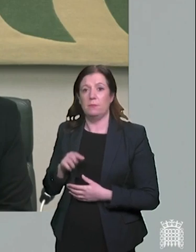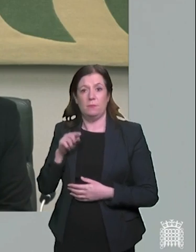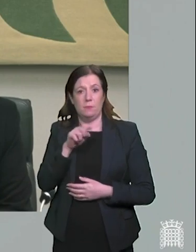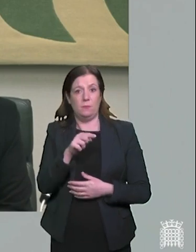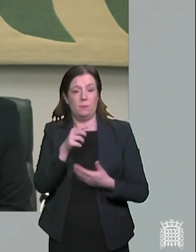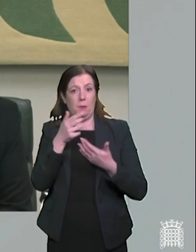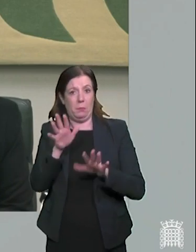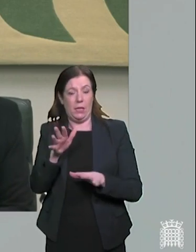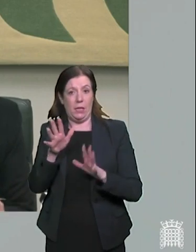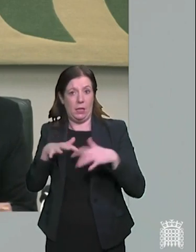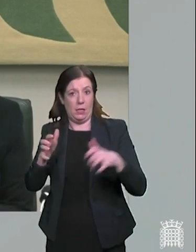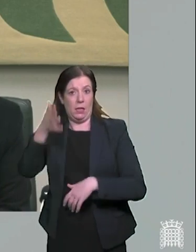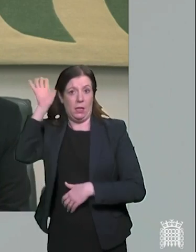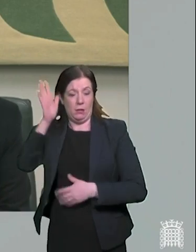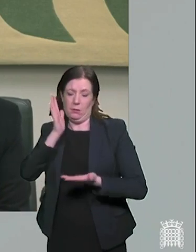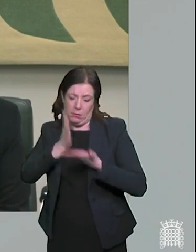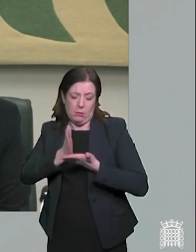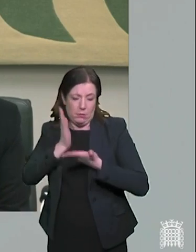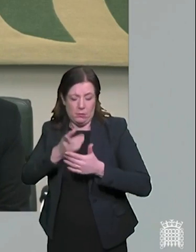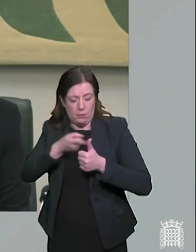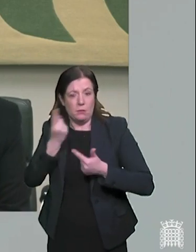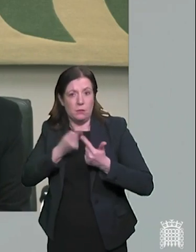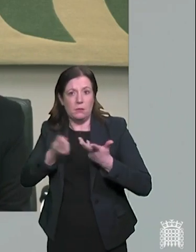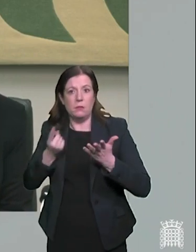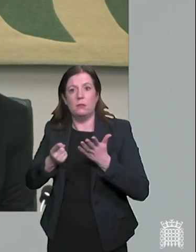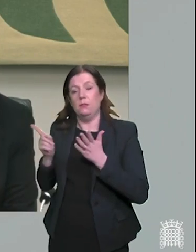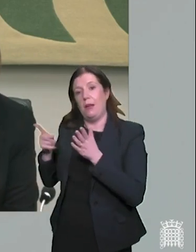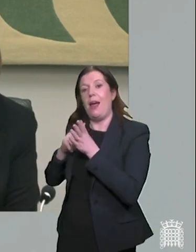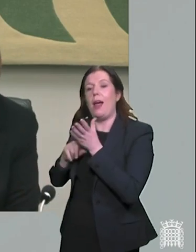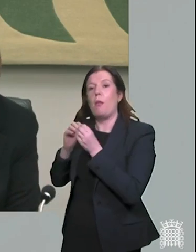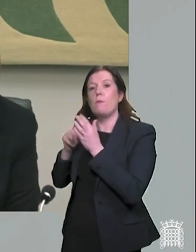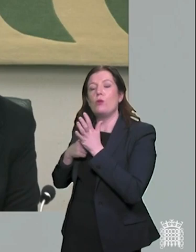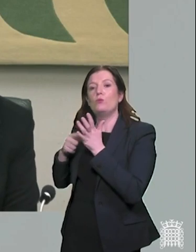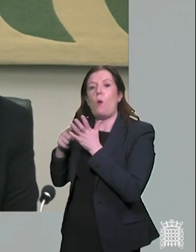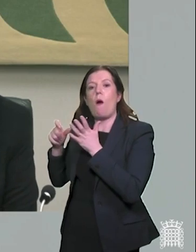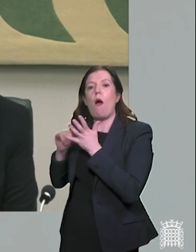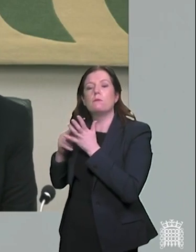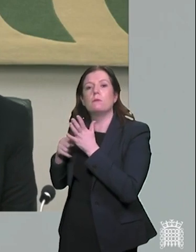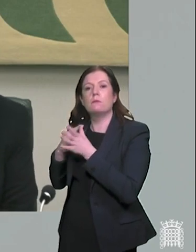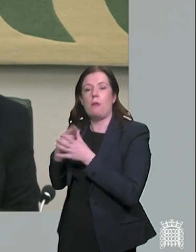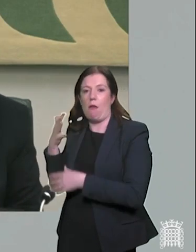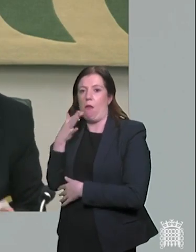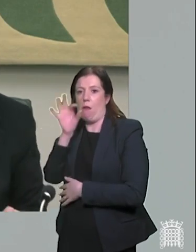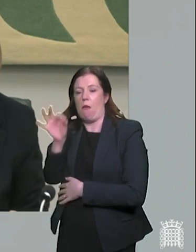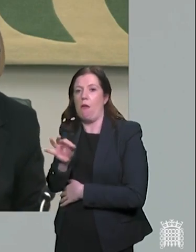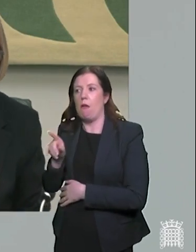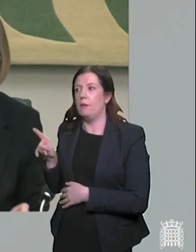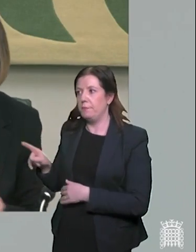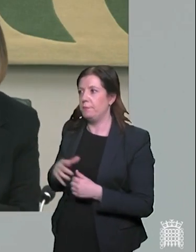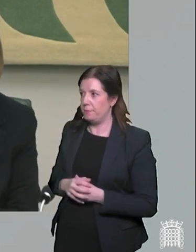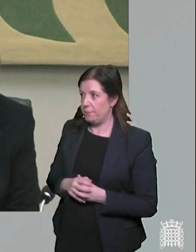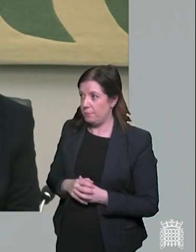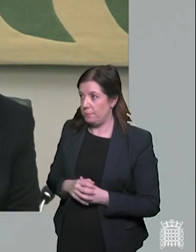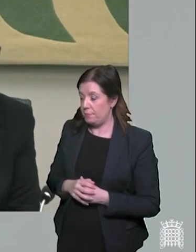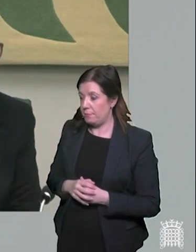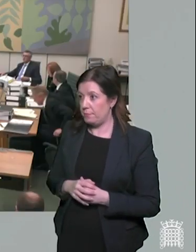on numerous occasions? And I'd like to ask Alberto Costa to ask you the committee's questions on the issue of